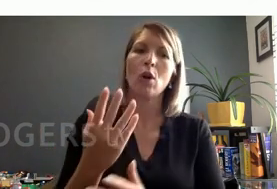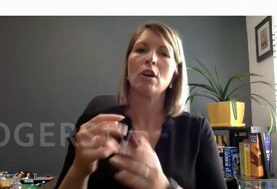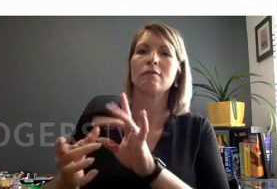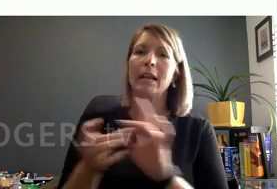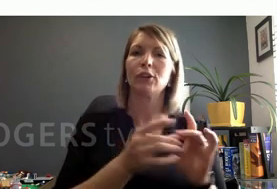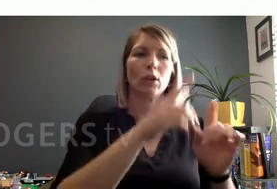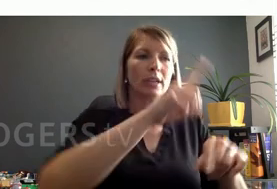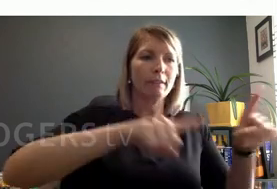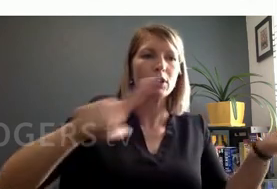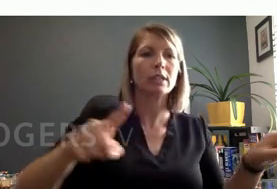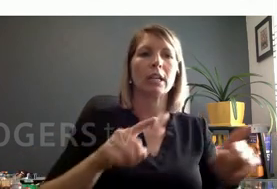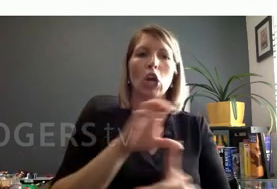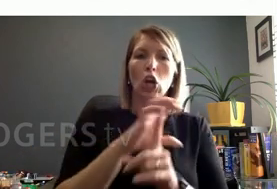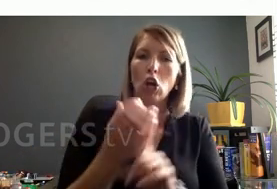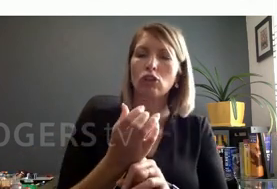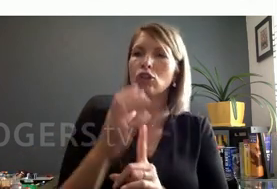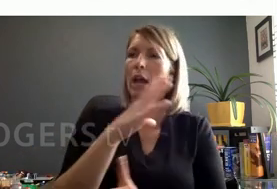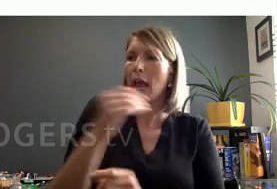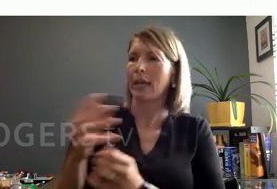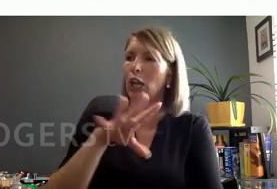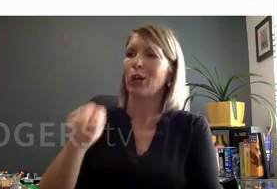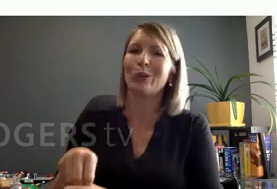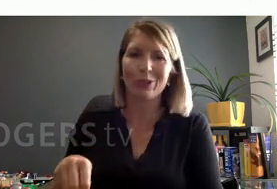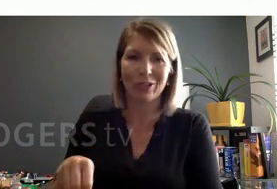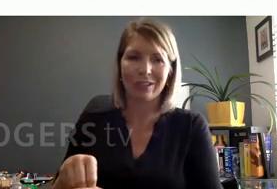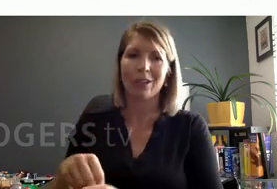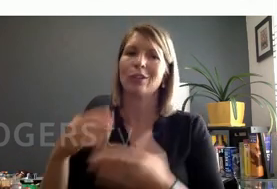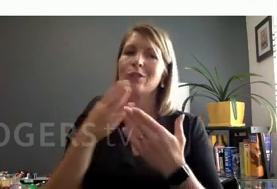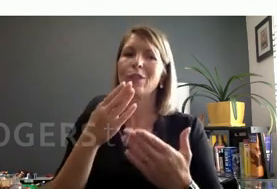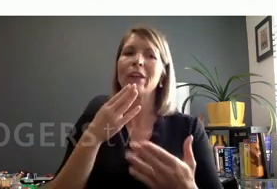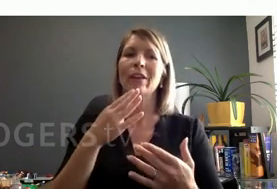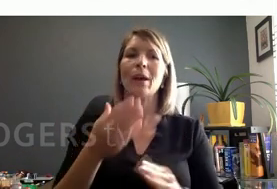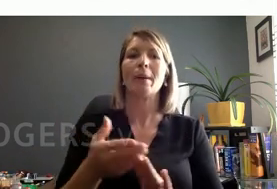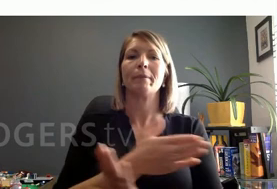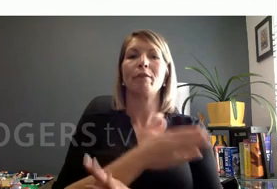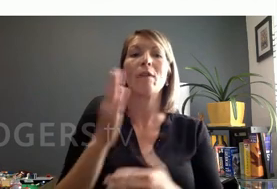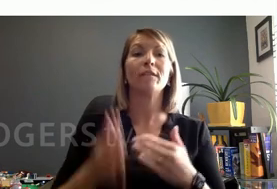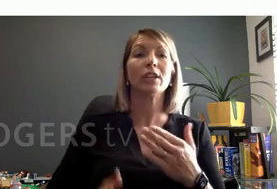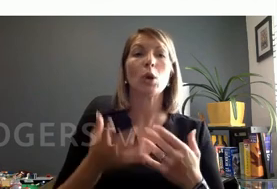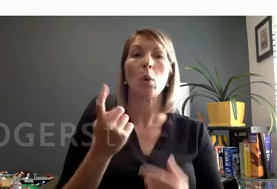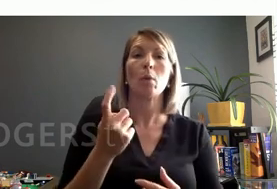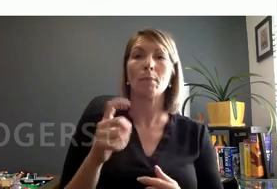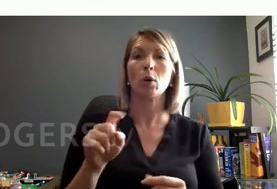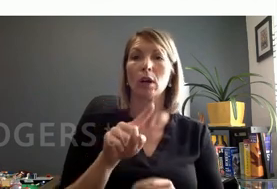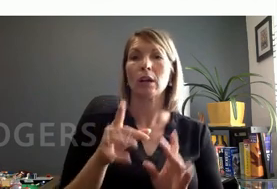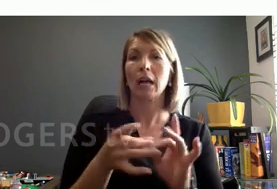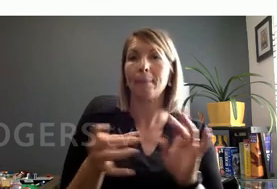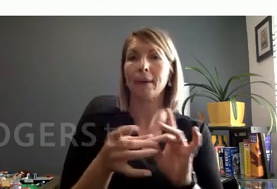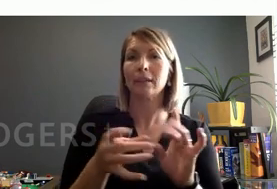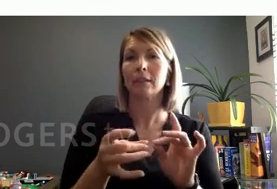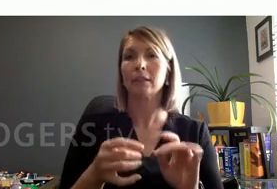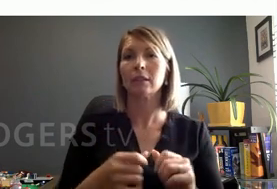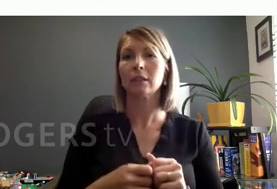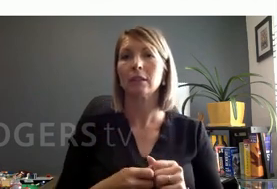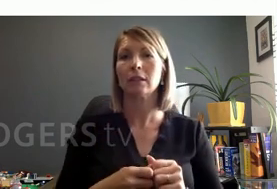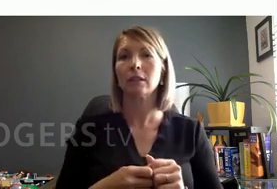I just want to say thank you so much from my point of view. I want to ask, before we finish, if there's anything, one top